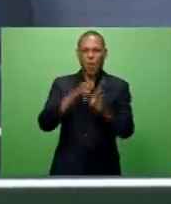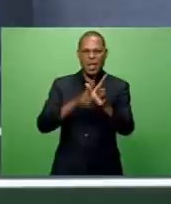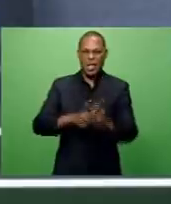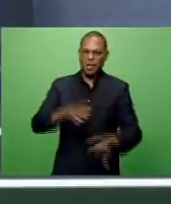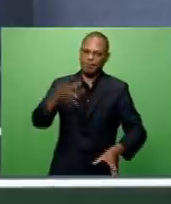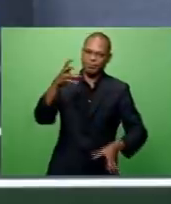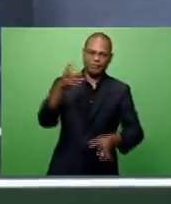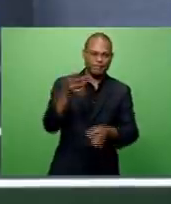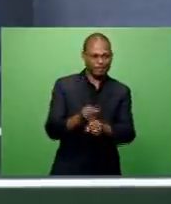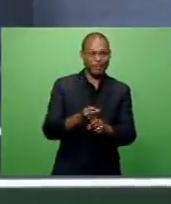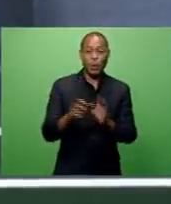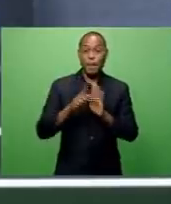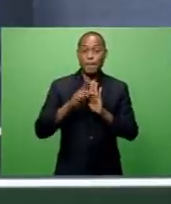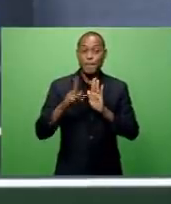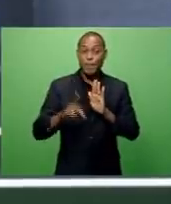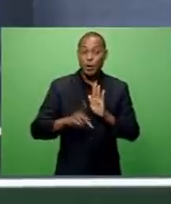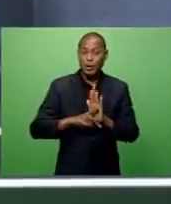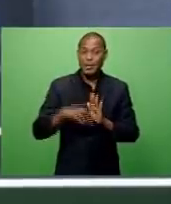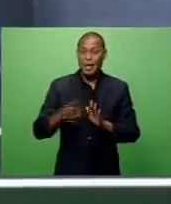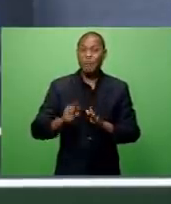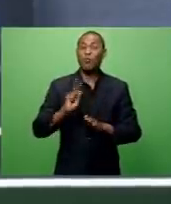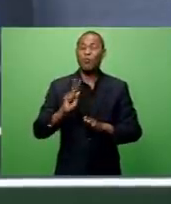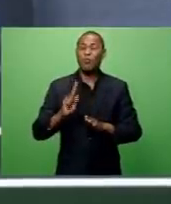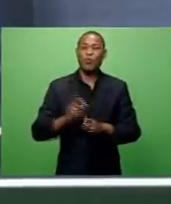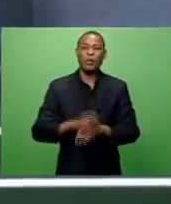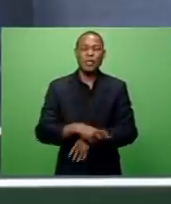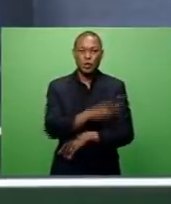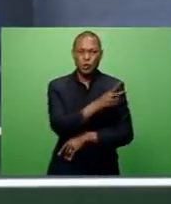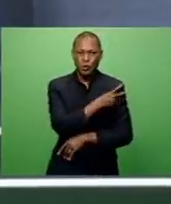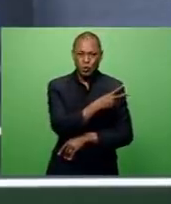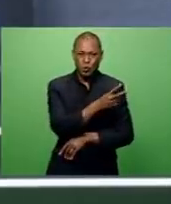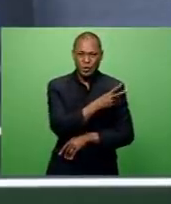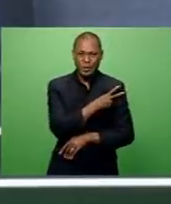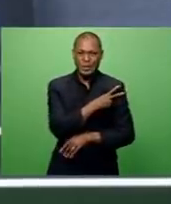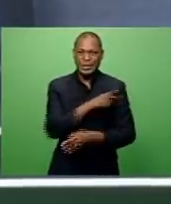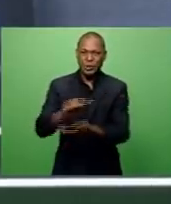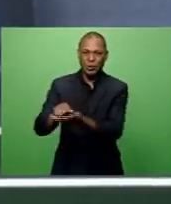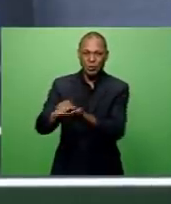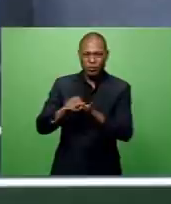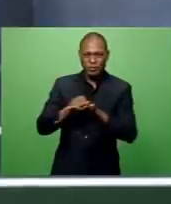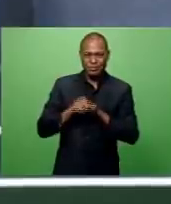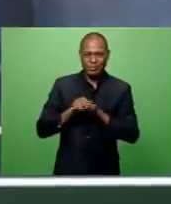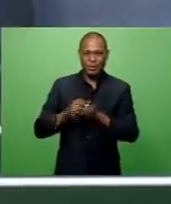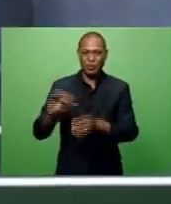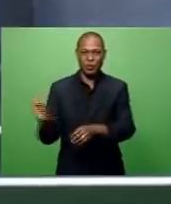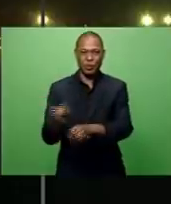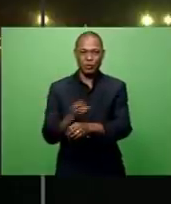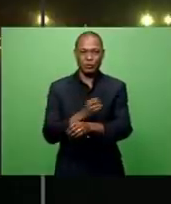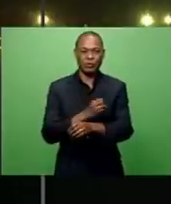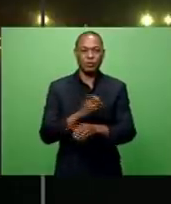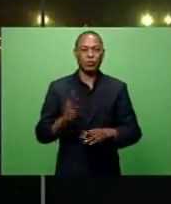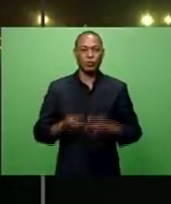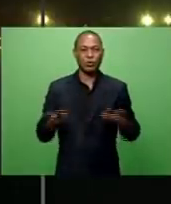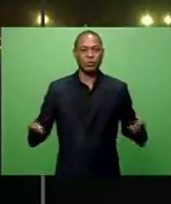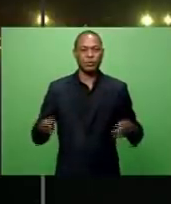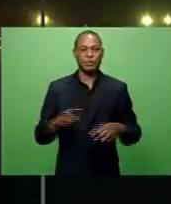The policy aims to enhance security, cooperation and sustainability. Kelly Vadala, FBC News.